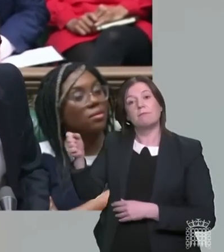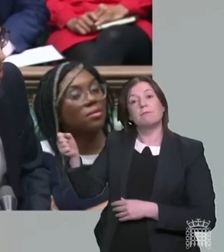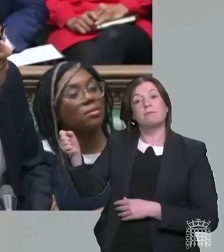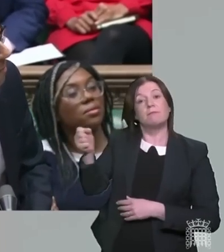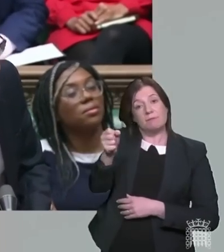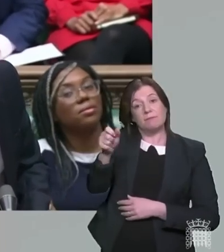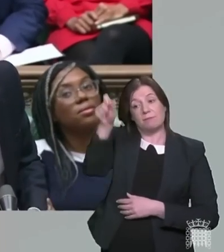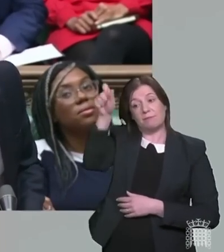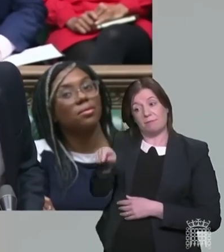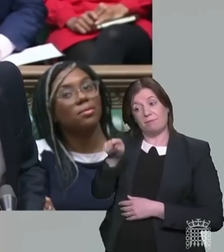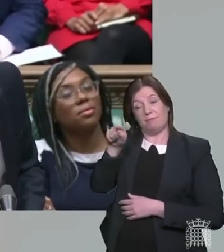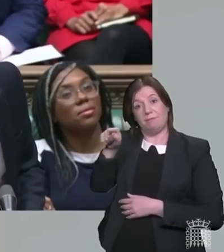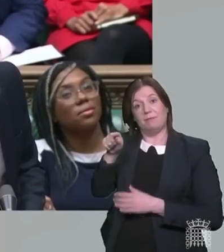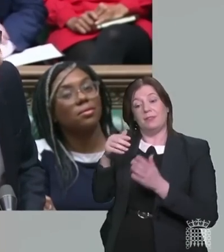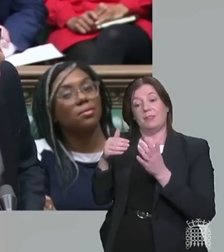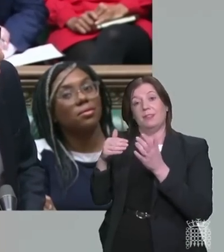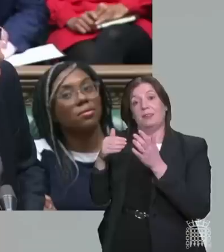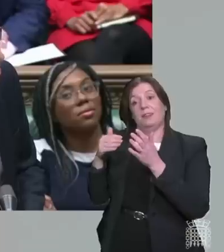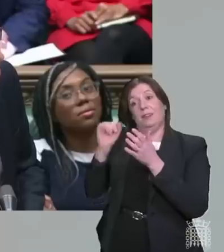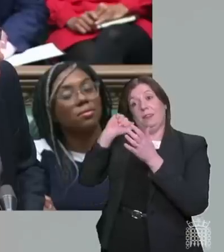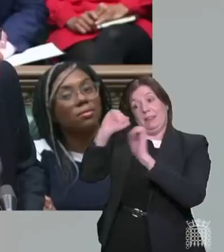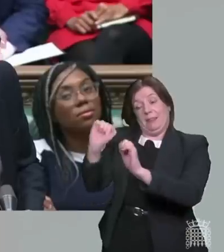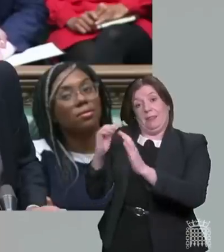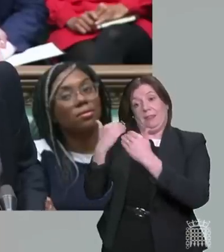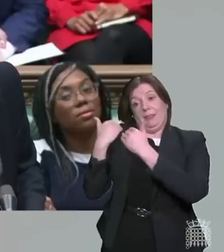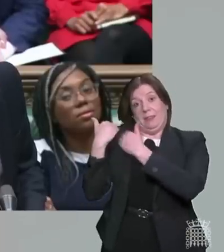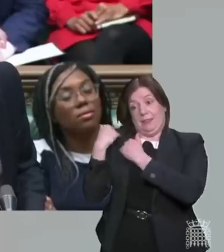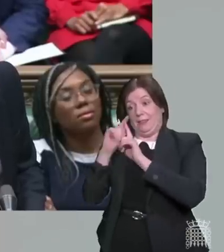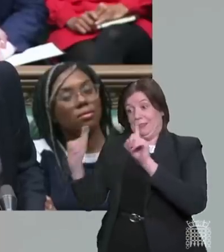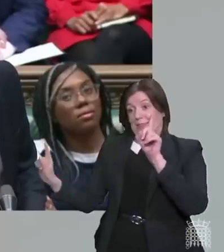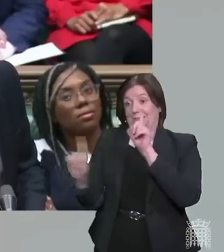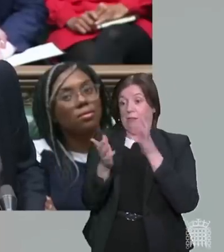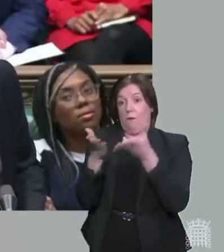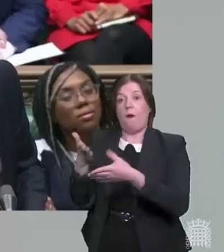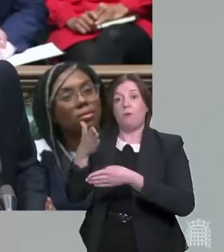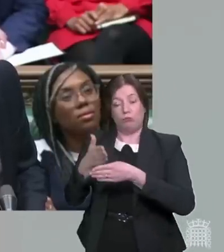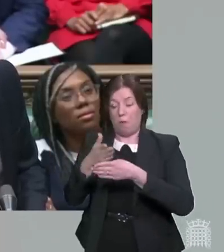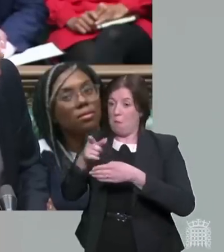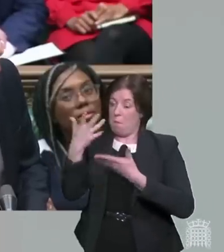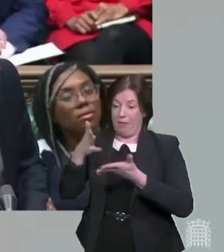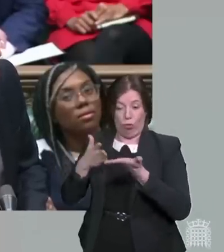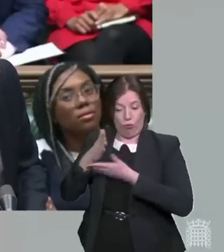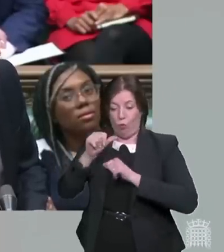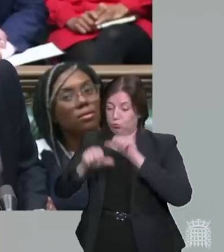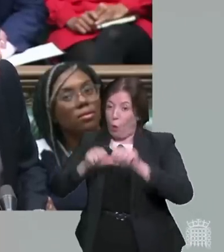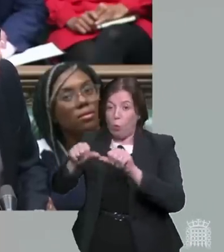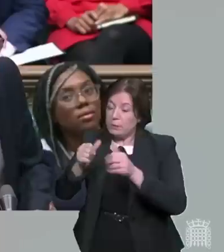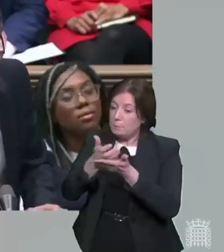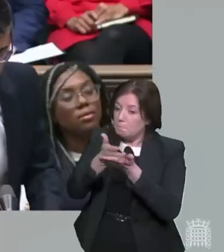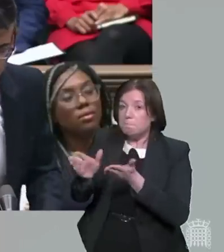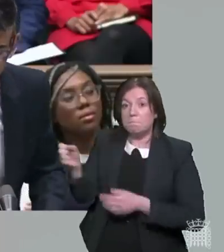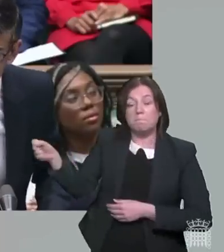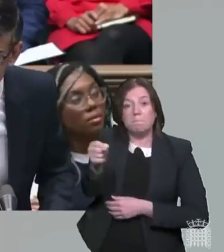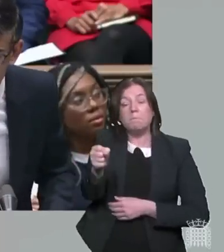appointment of the Minister without portfolio, the usual appointments process was followed. No